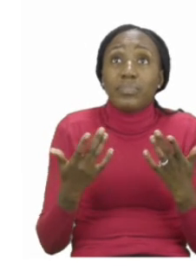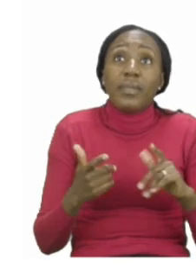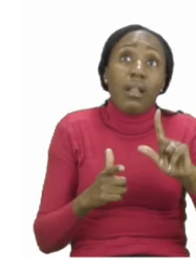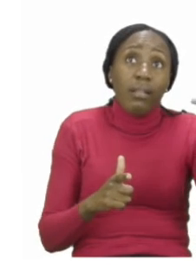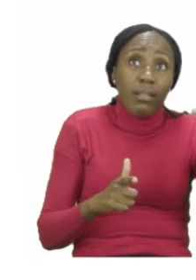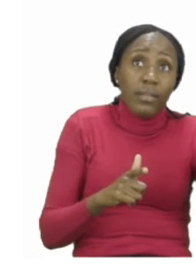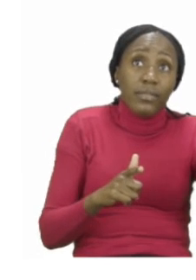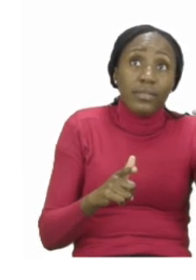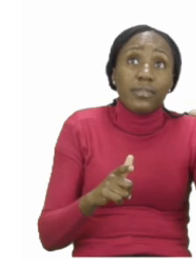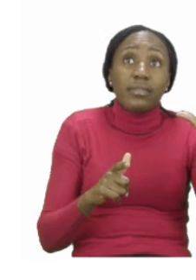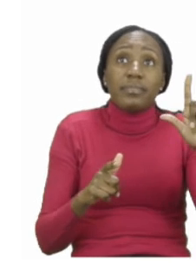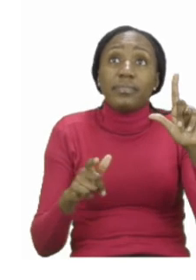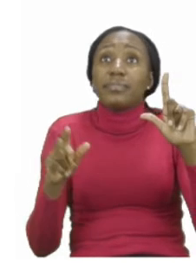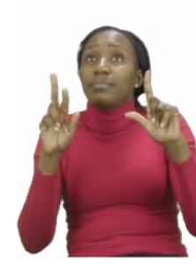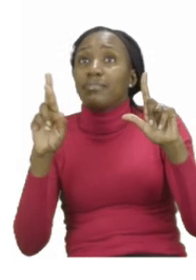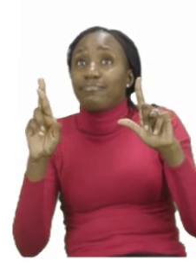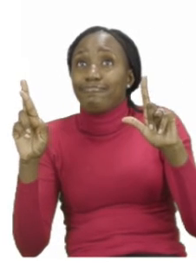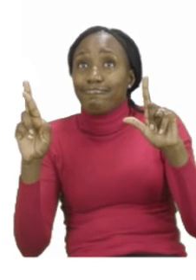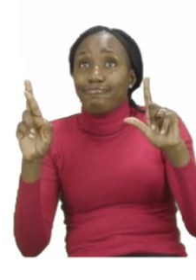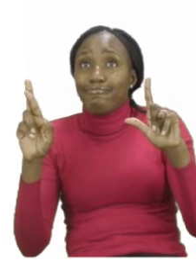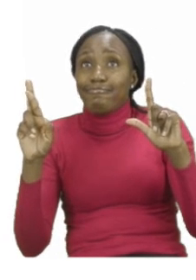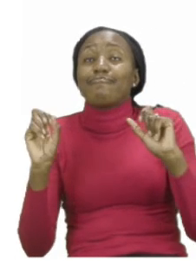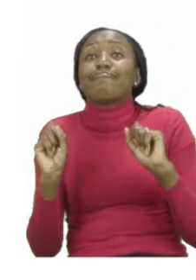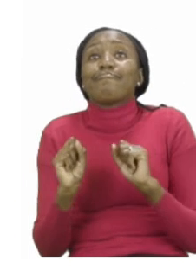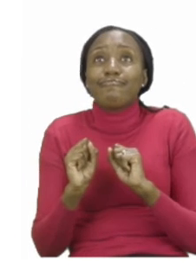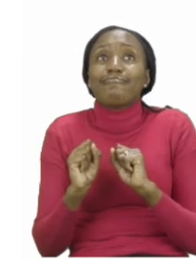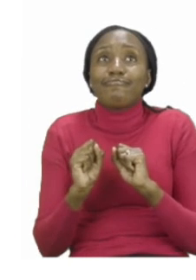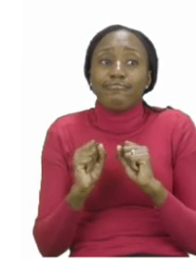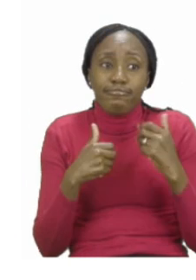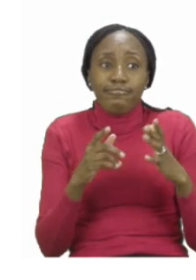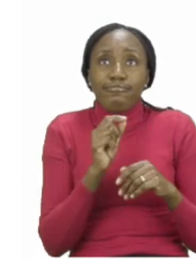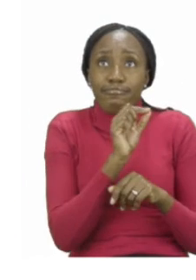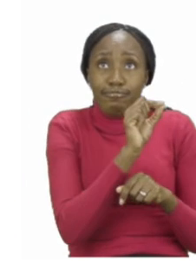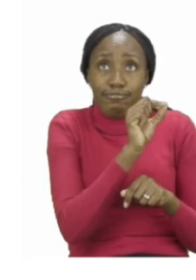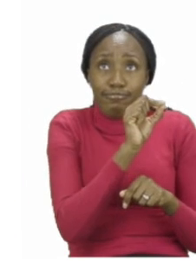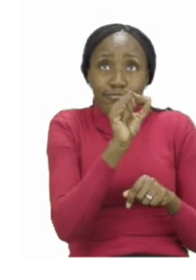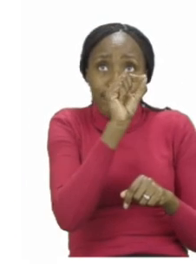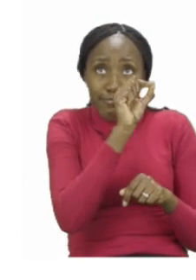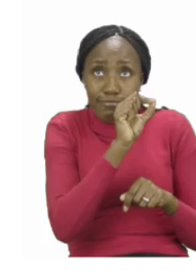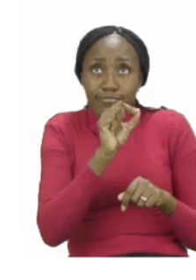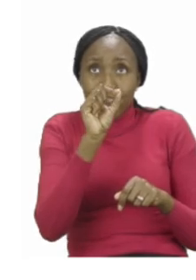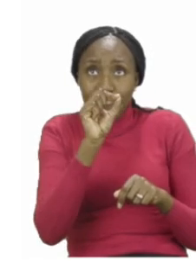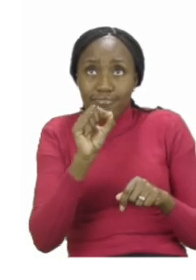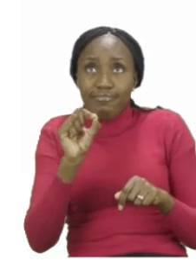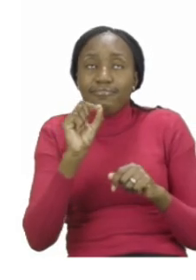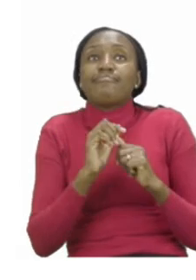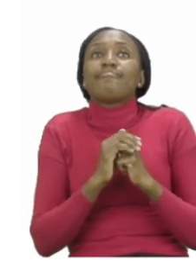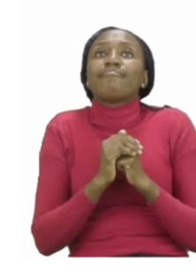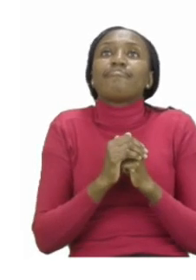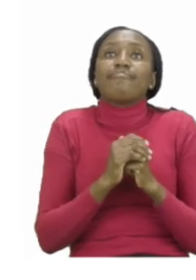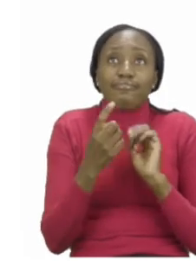Okay, remember, from left to Right. Now on the